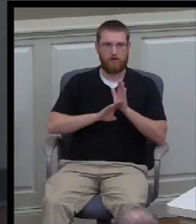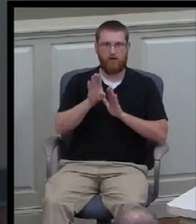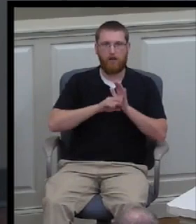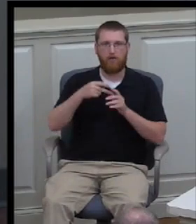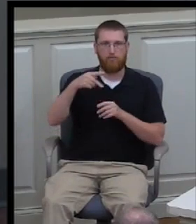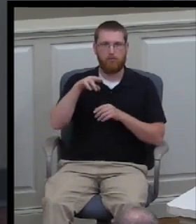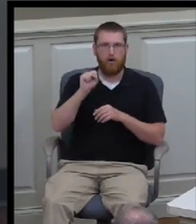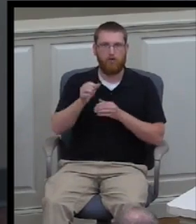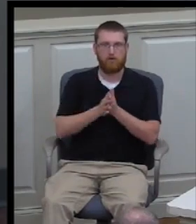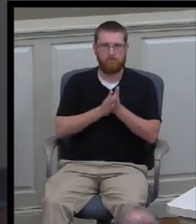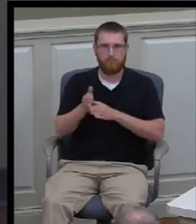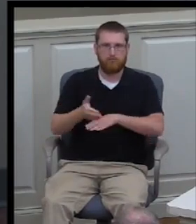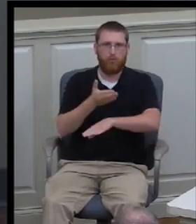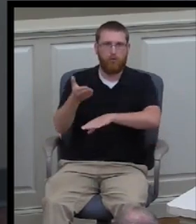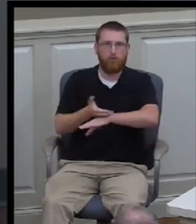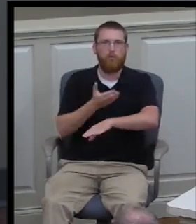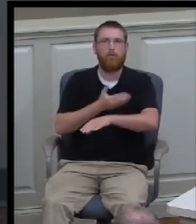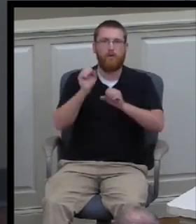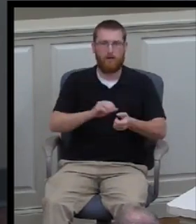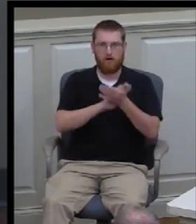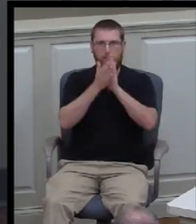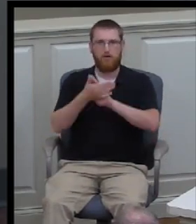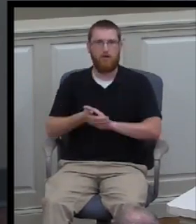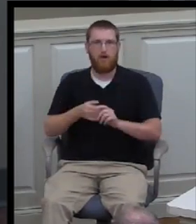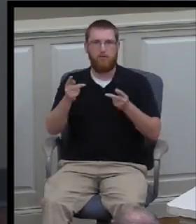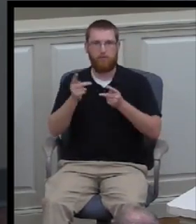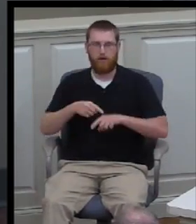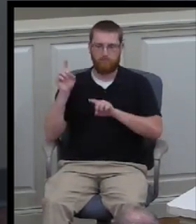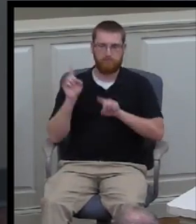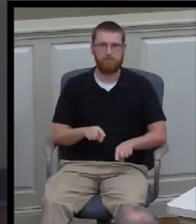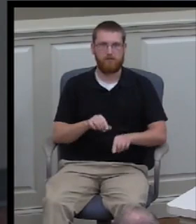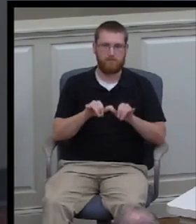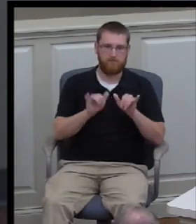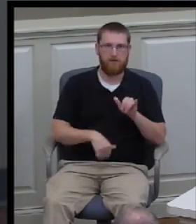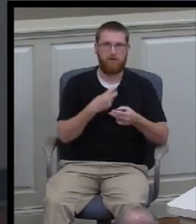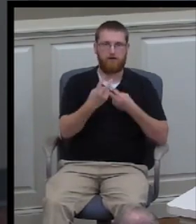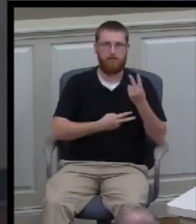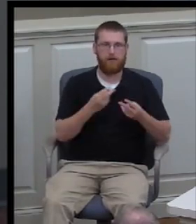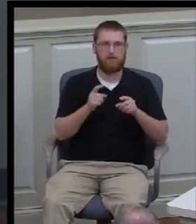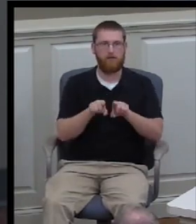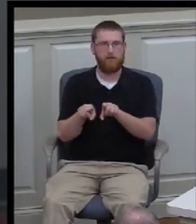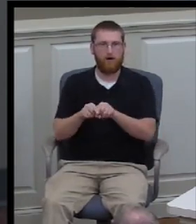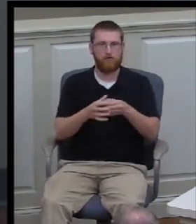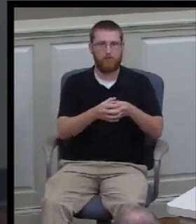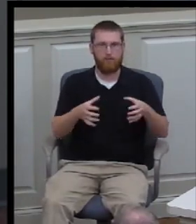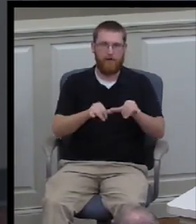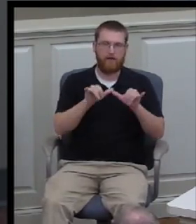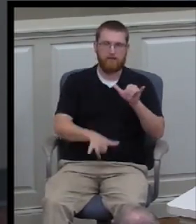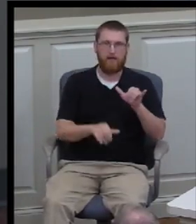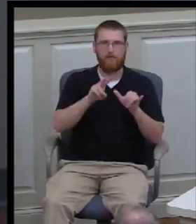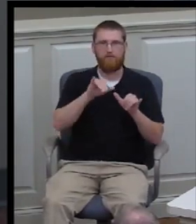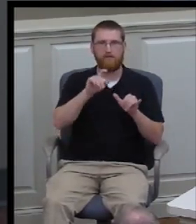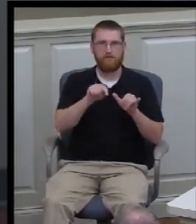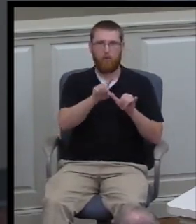then, it can become a destination for individuals to come and visit the community, and then therefore expand what their visit is, not just the